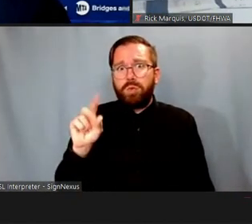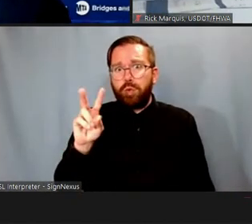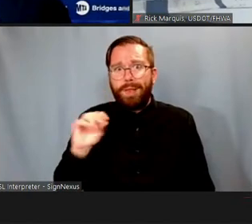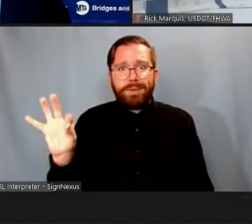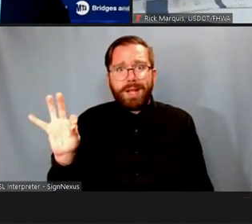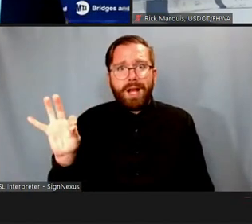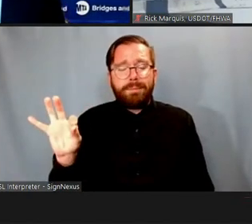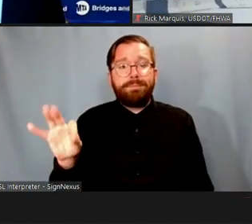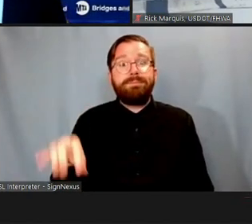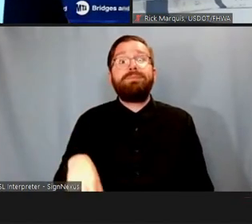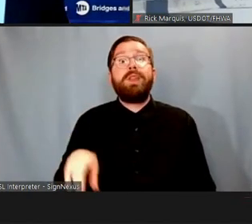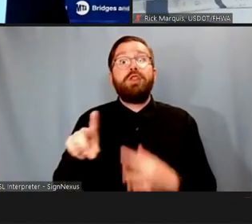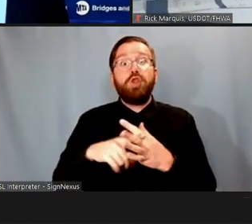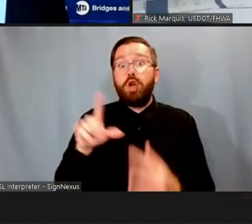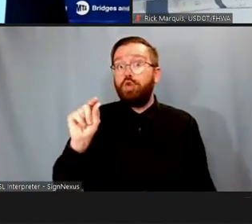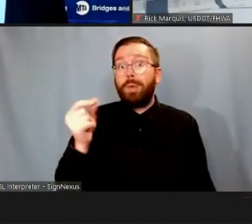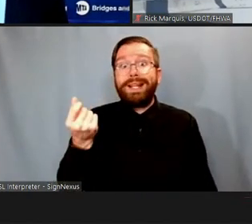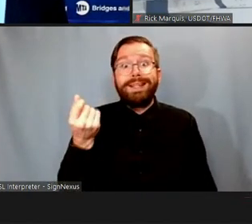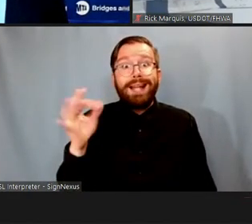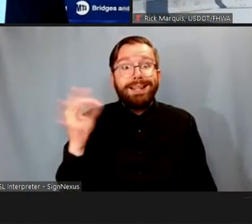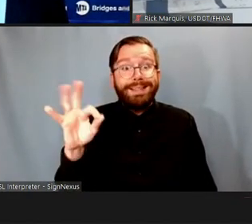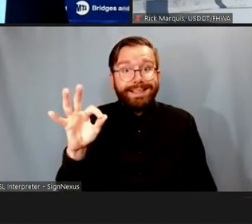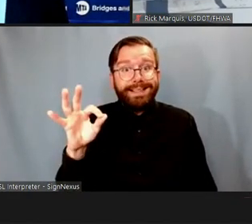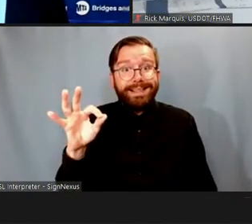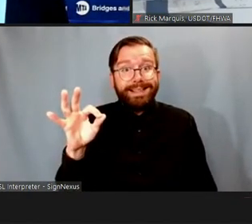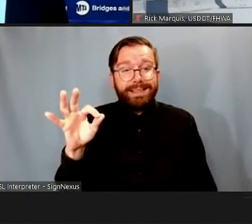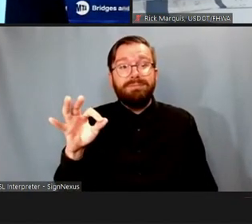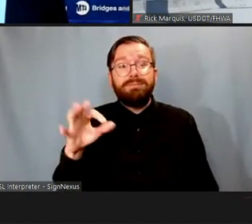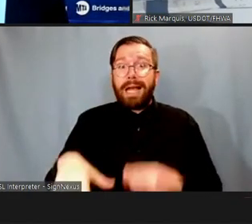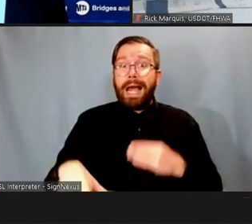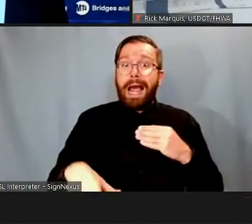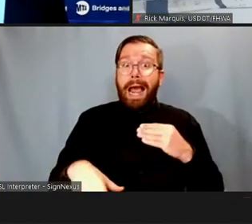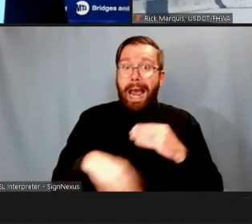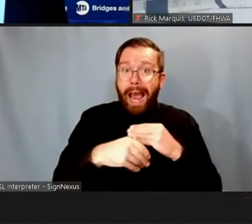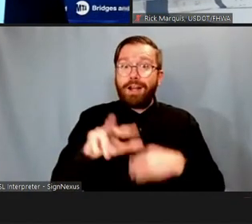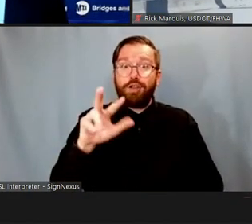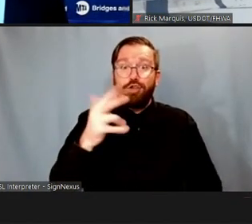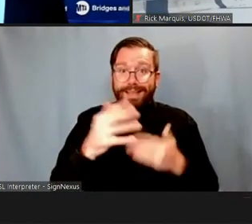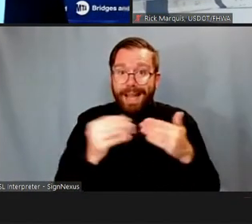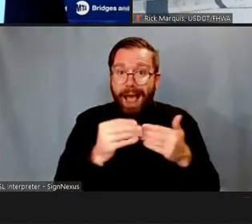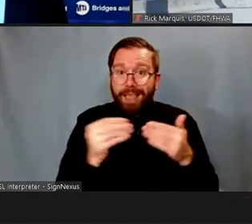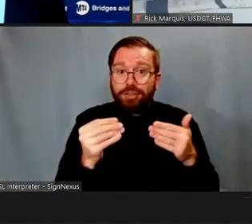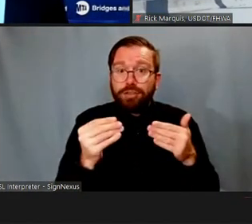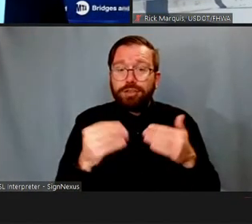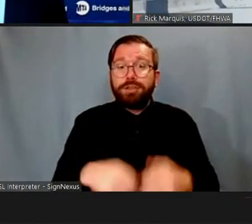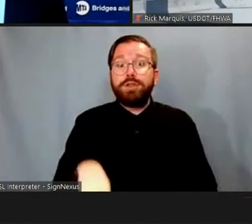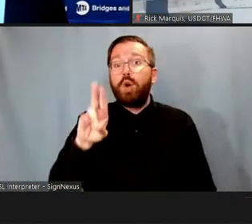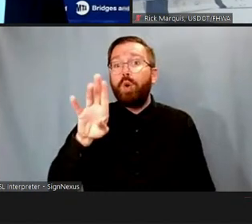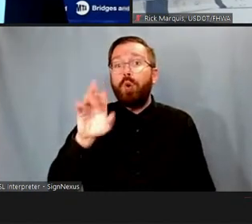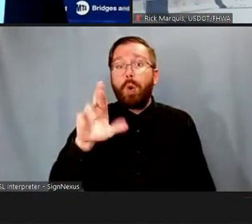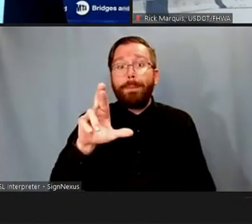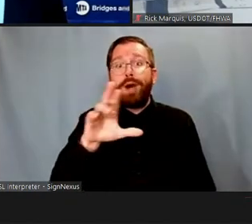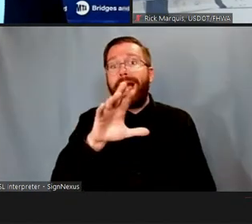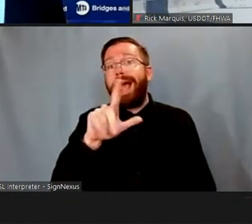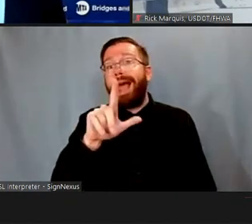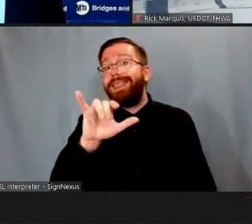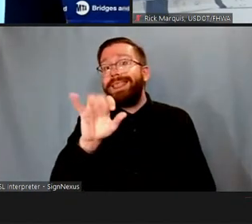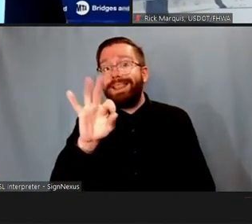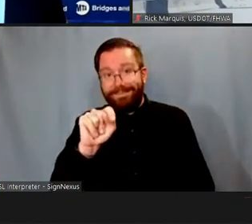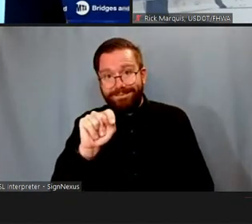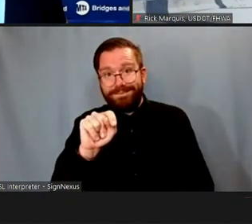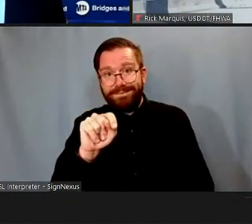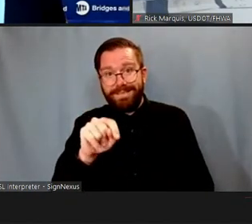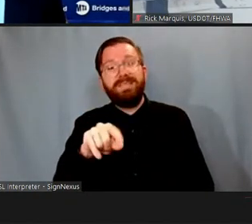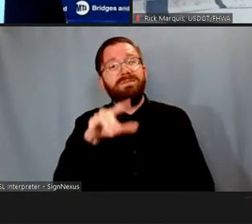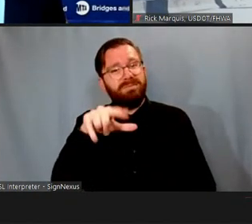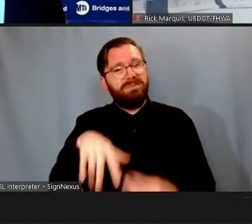2.50 that's three dollars as of today on uber and lyft trips there's two dollars and seventy five